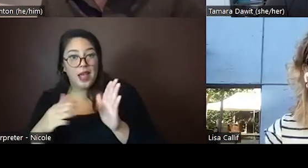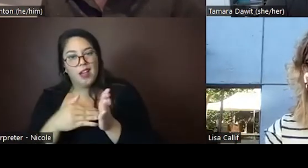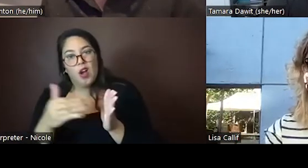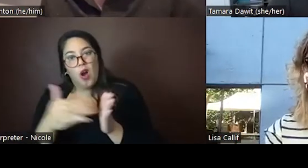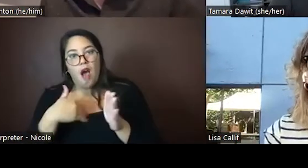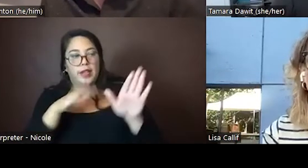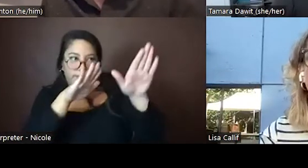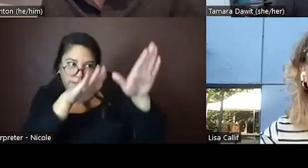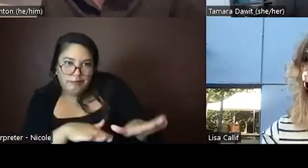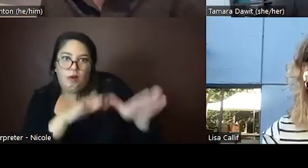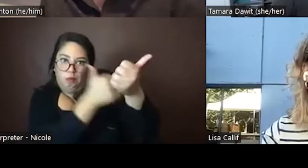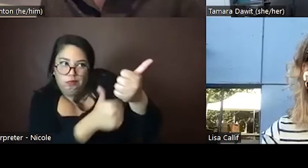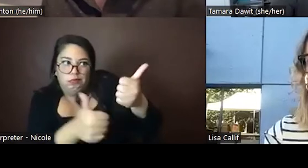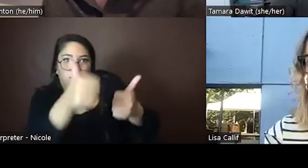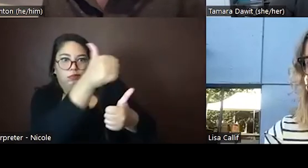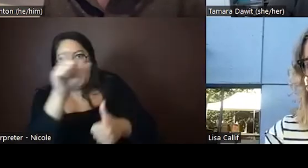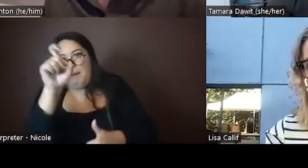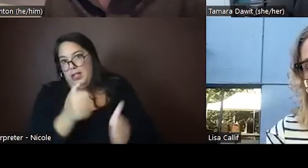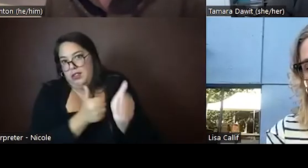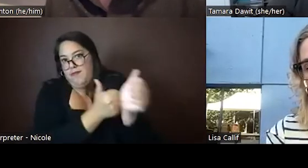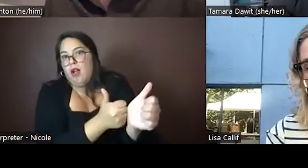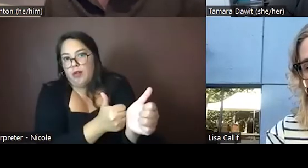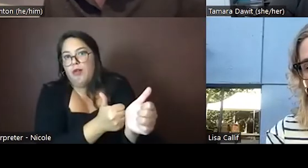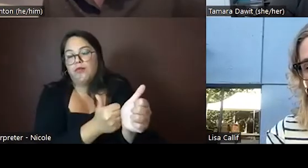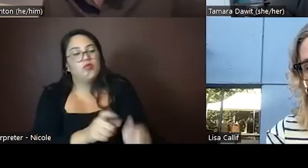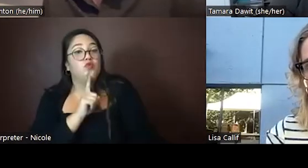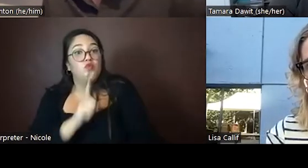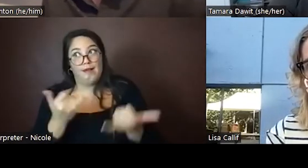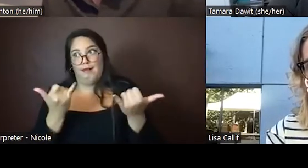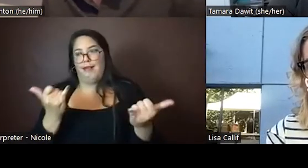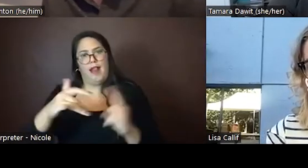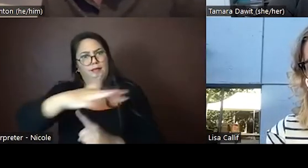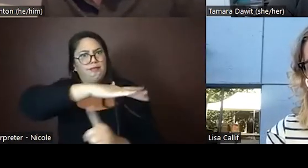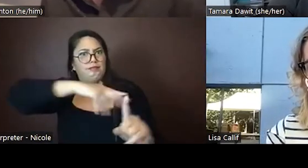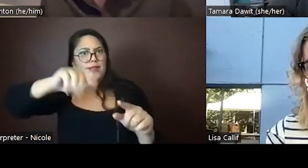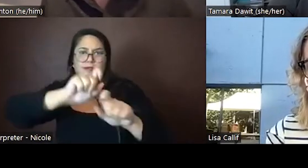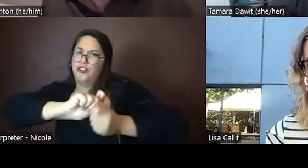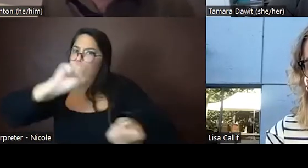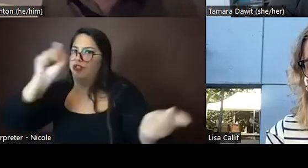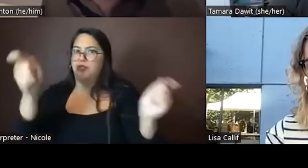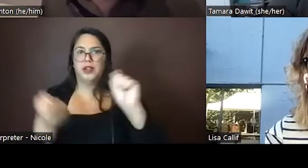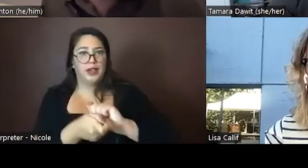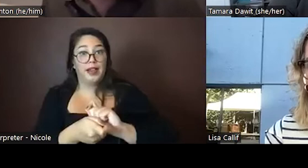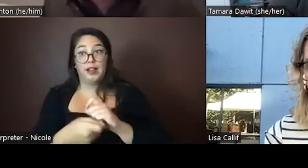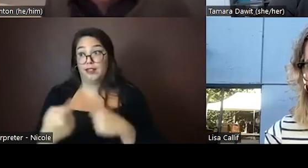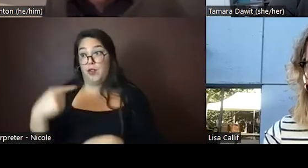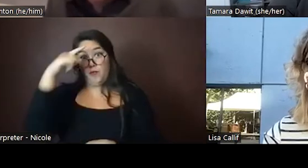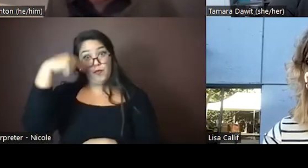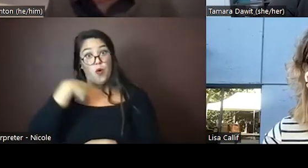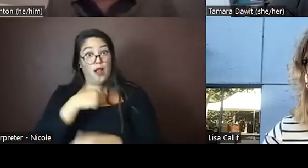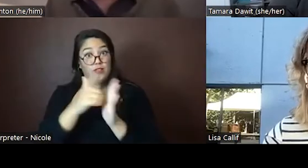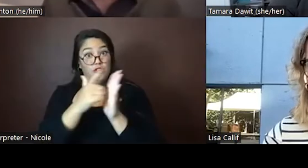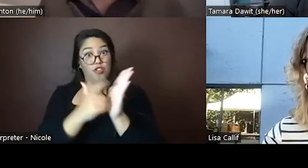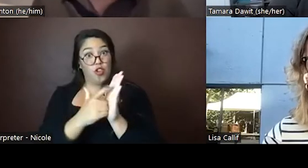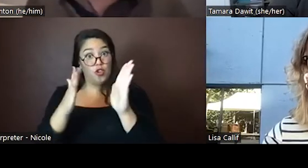you may, but it's really is a very different landscape, even for us legally, in terms of what the legal work looks